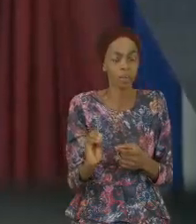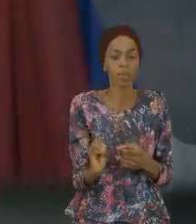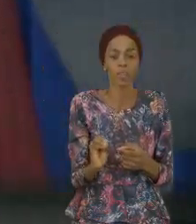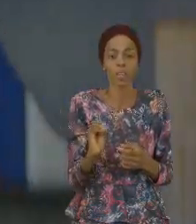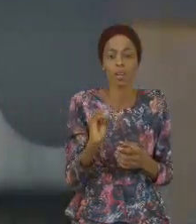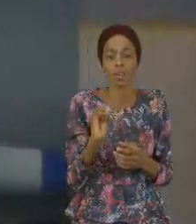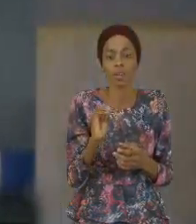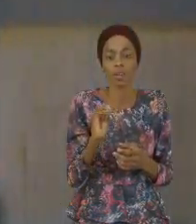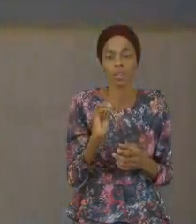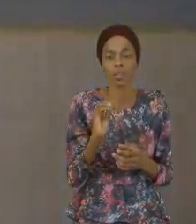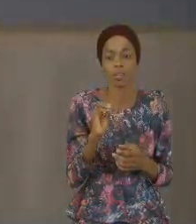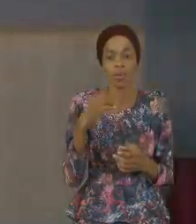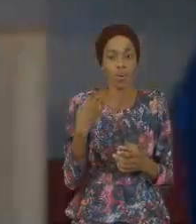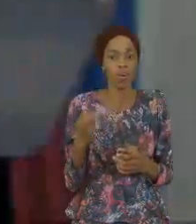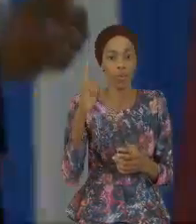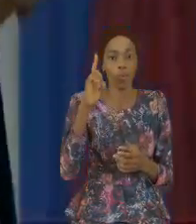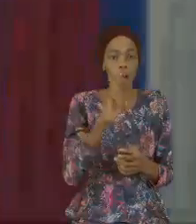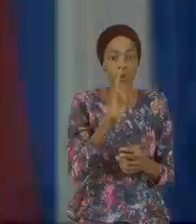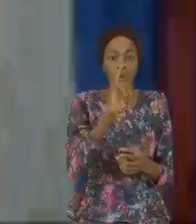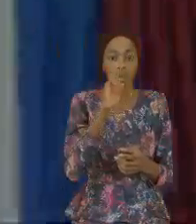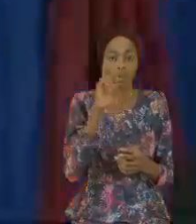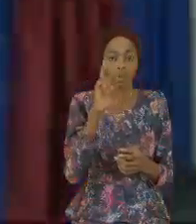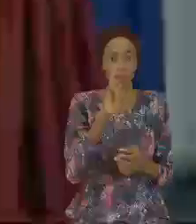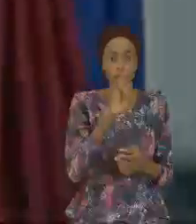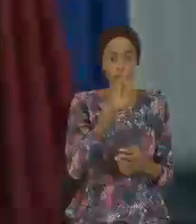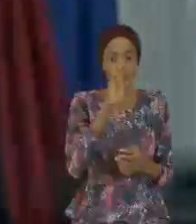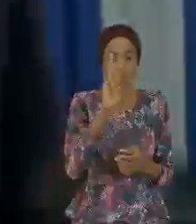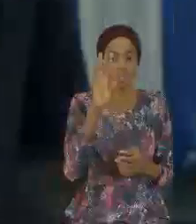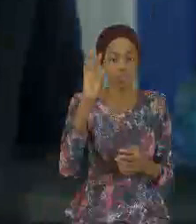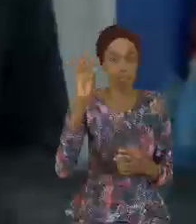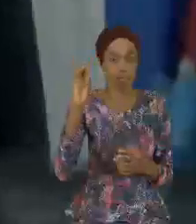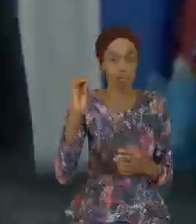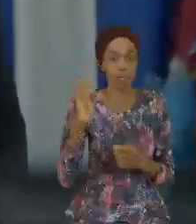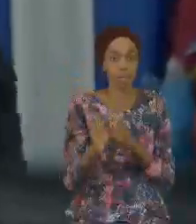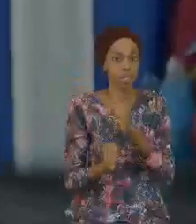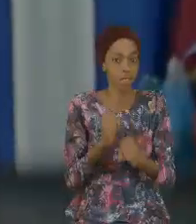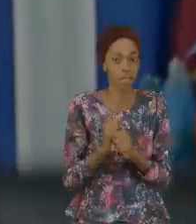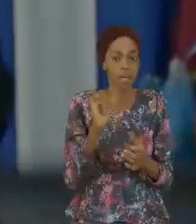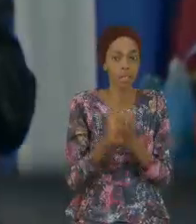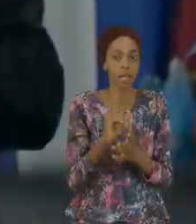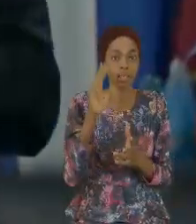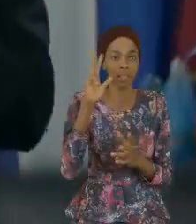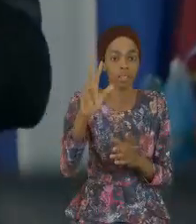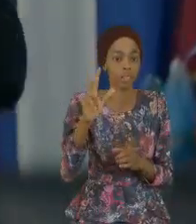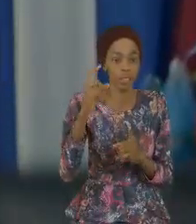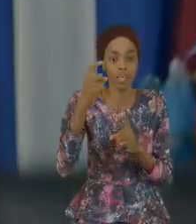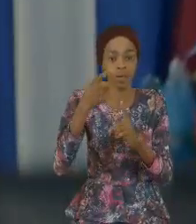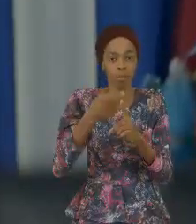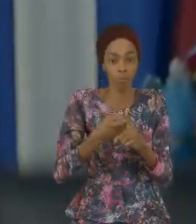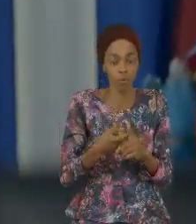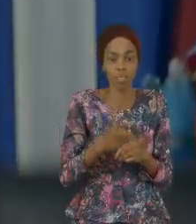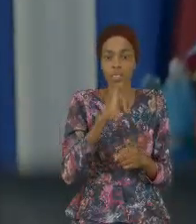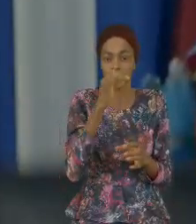of 120 years. Those 3 months mattered a lot, because everything